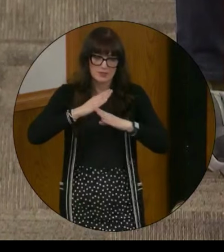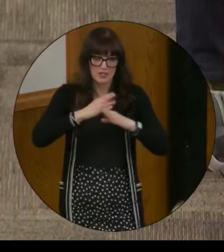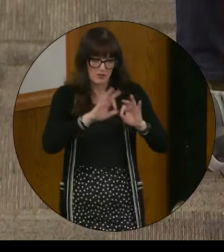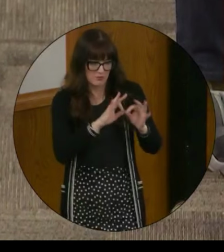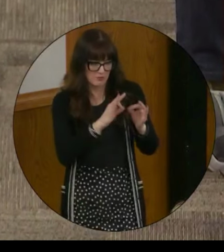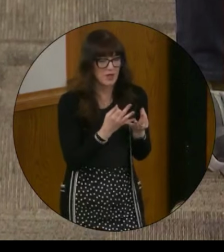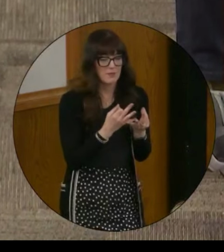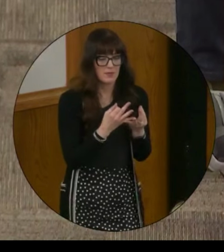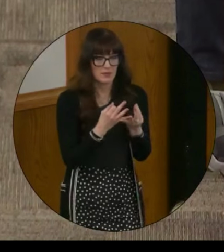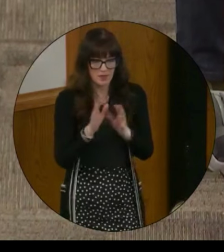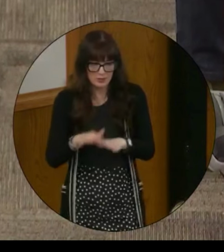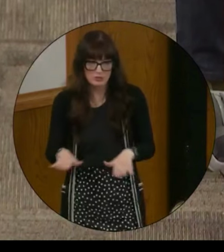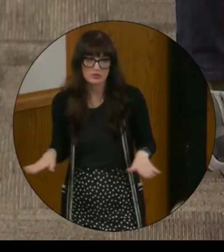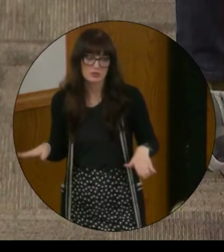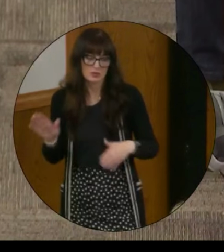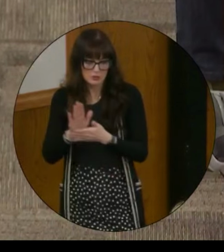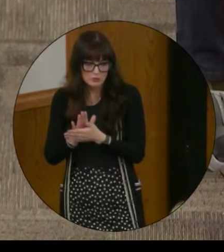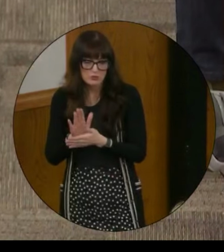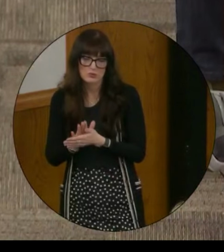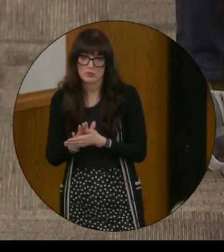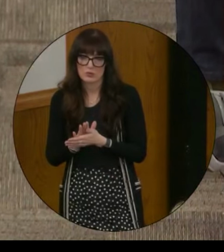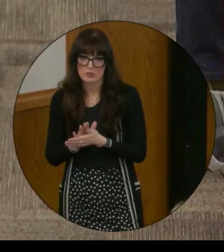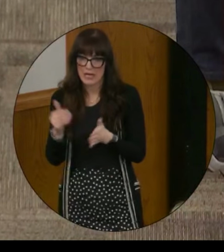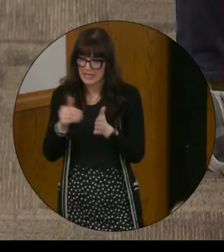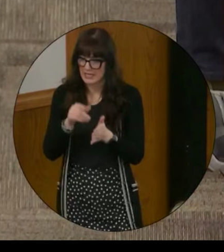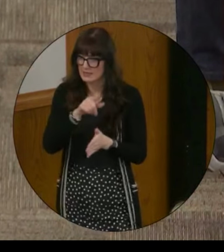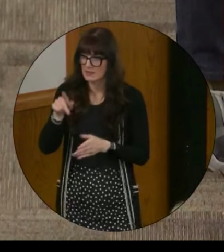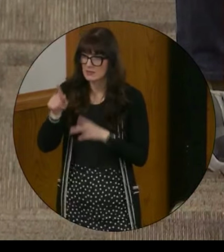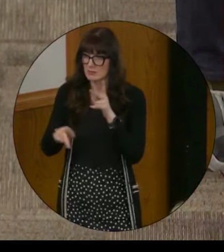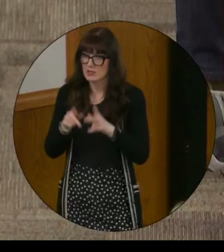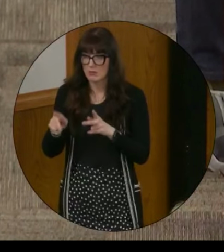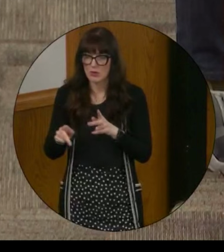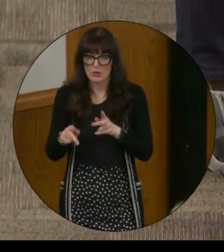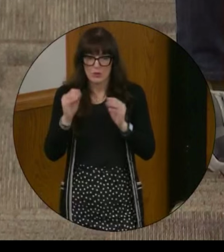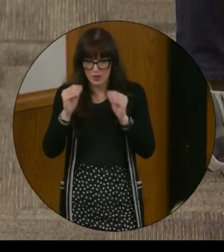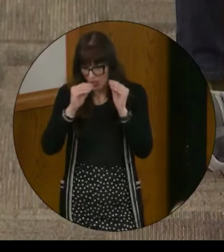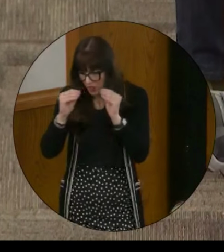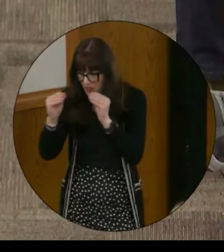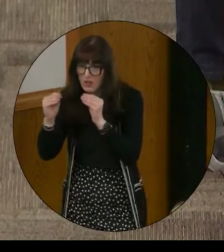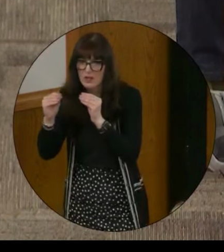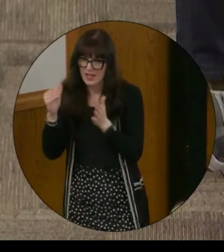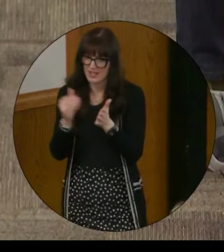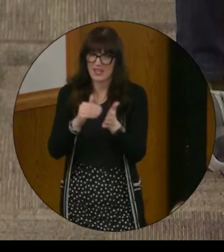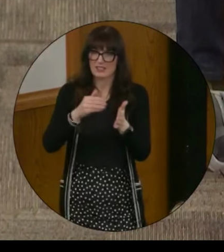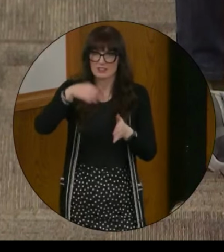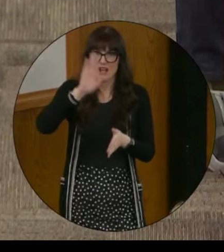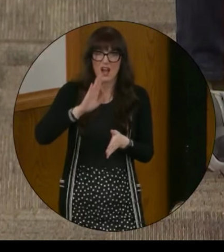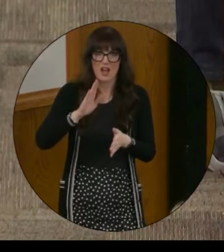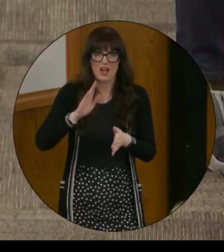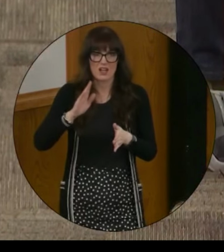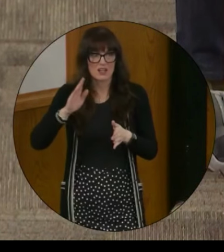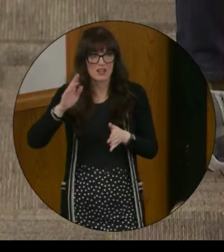and our schools from these people. The indoctrination is anti-God and evil.